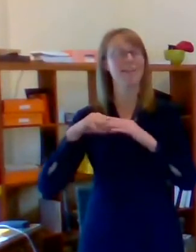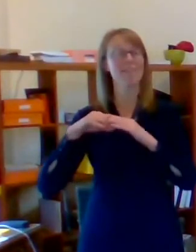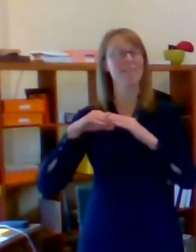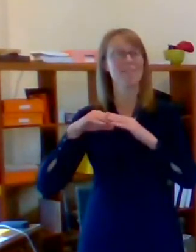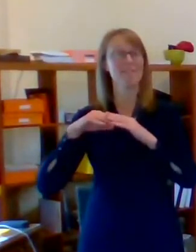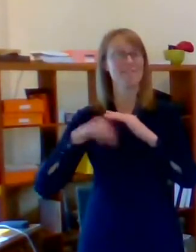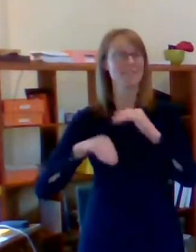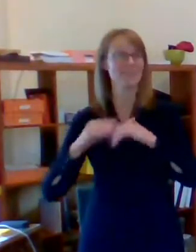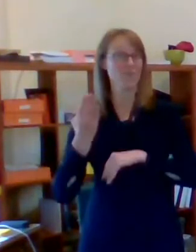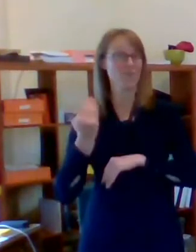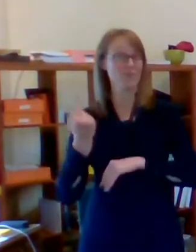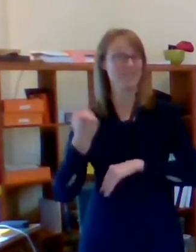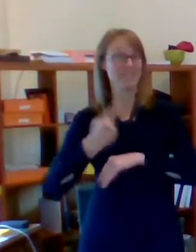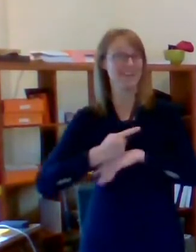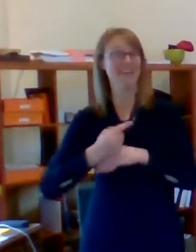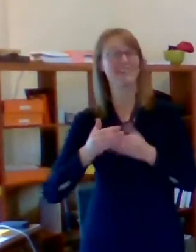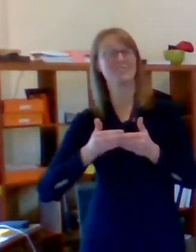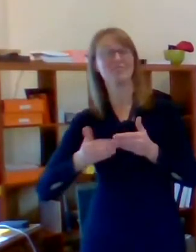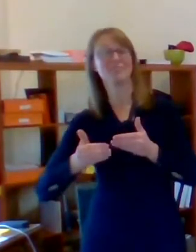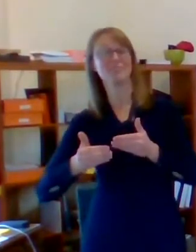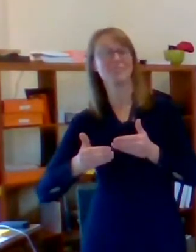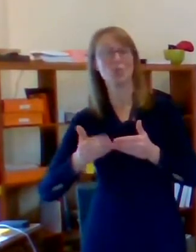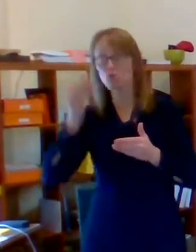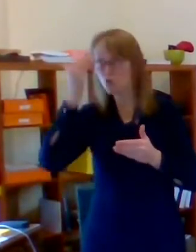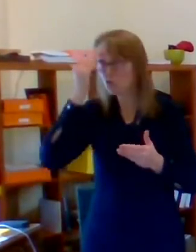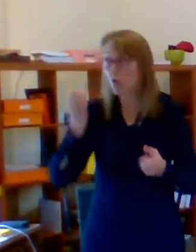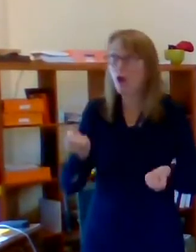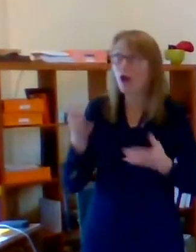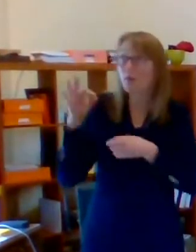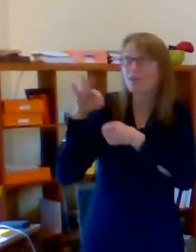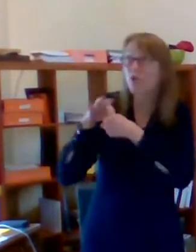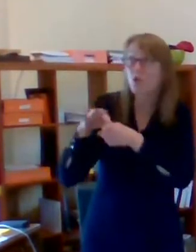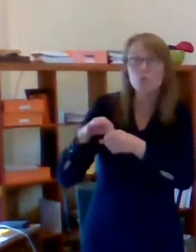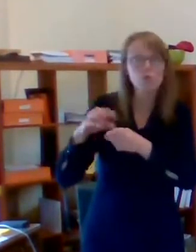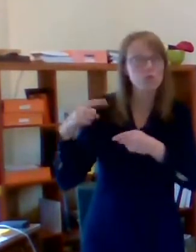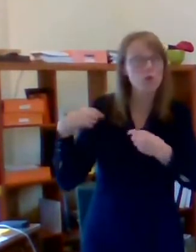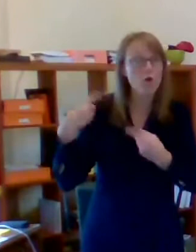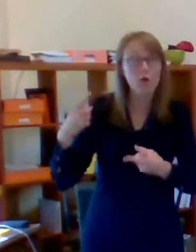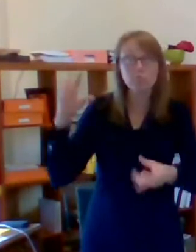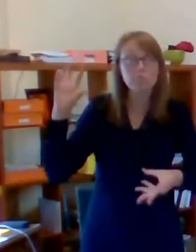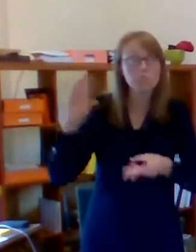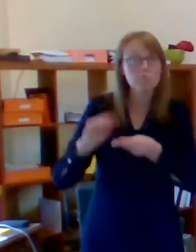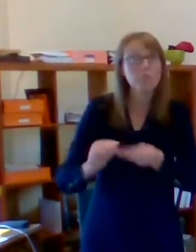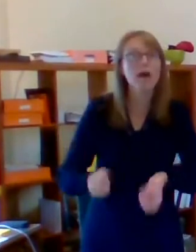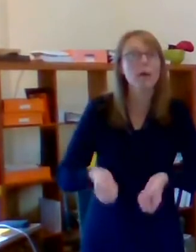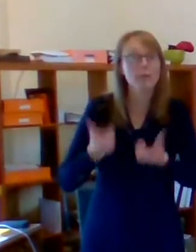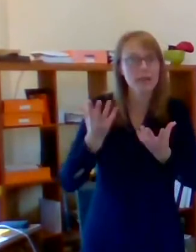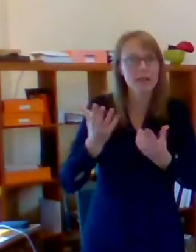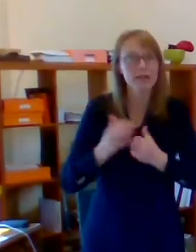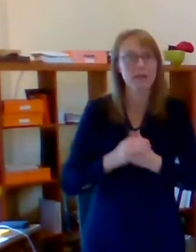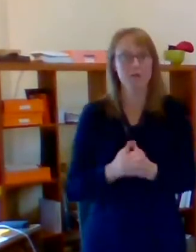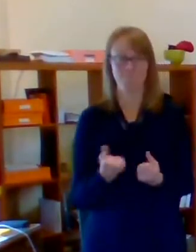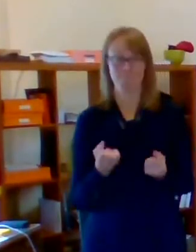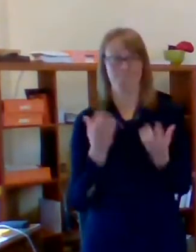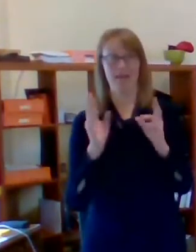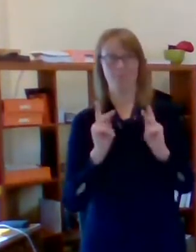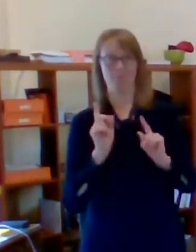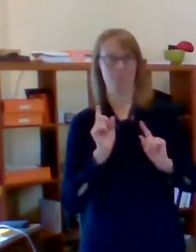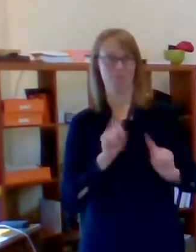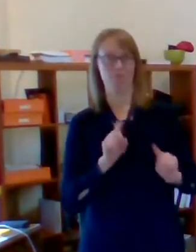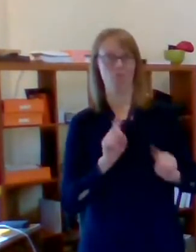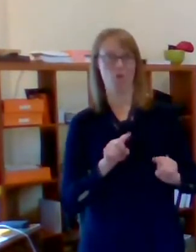ballots have been received, and how voting is going at the satellite centers? So a lot of people have been voting.